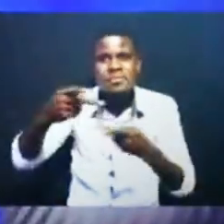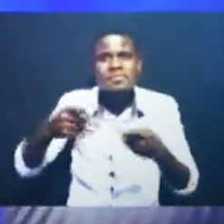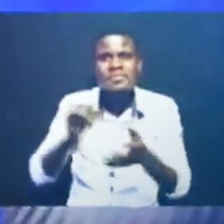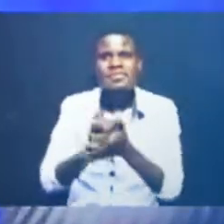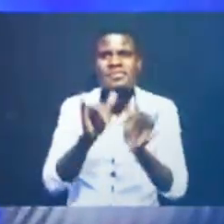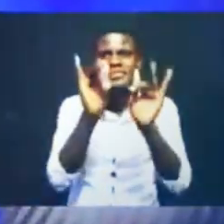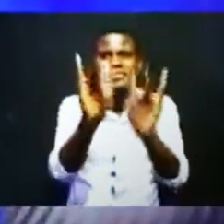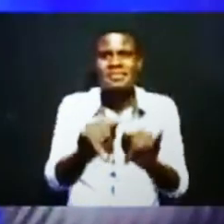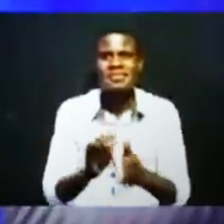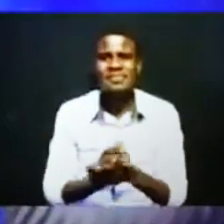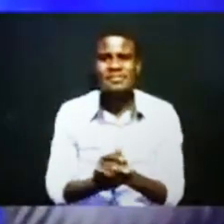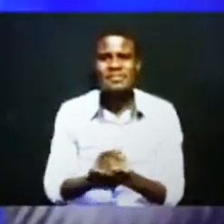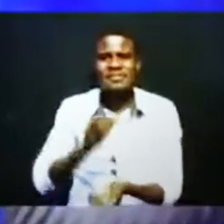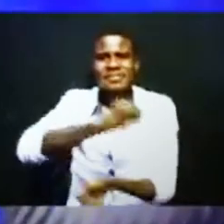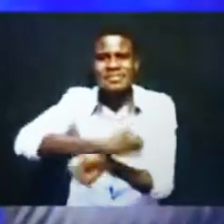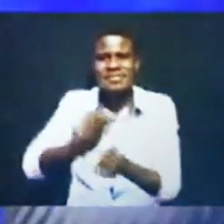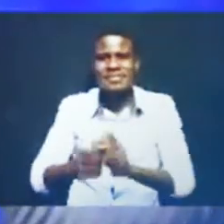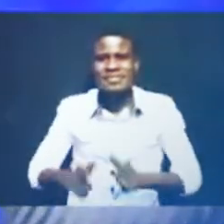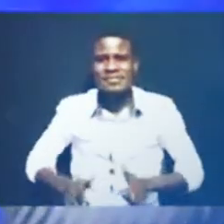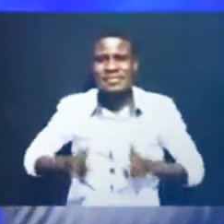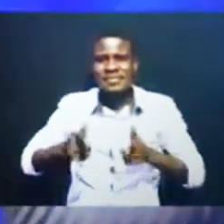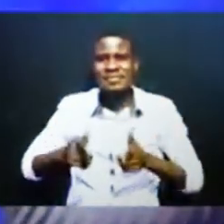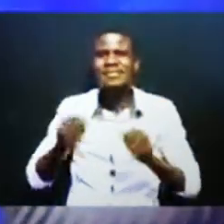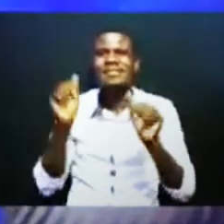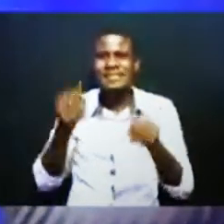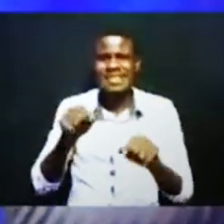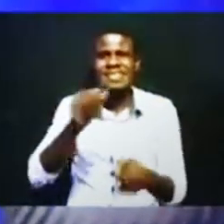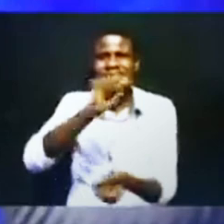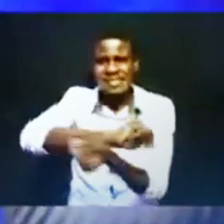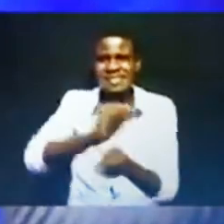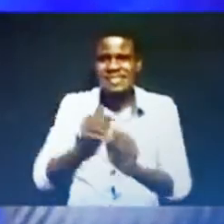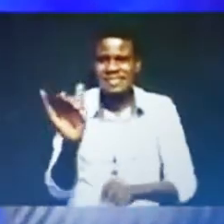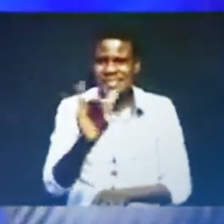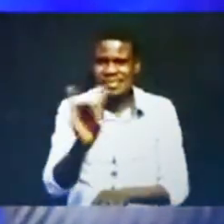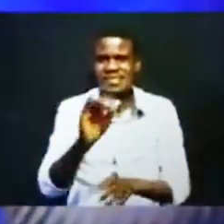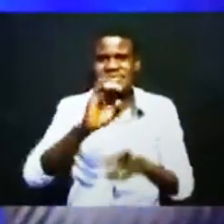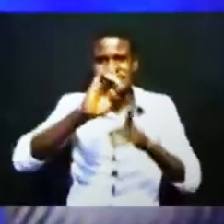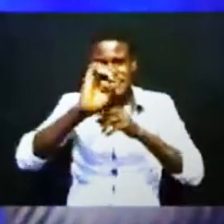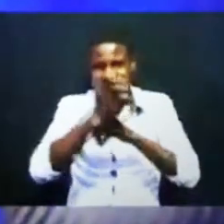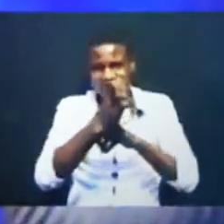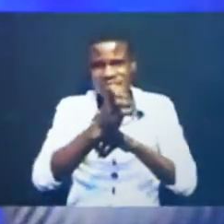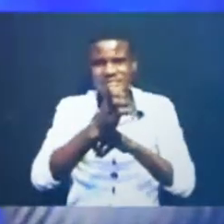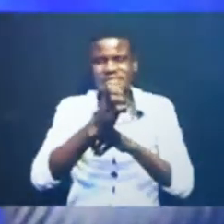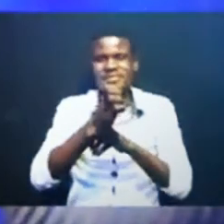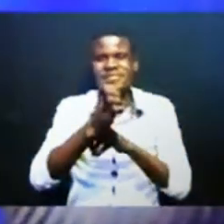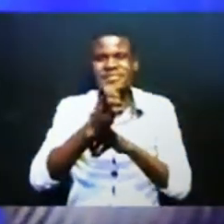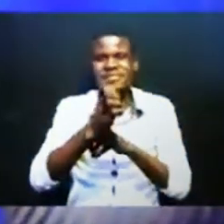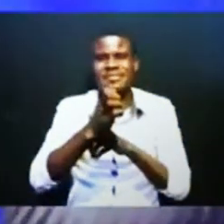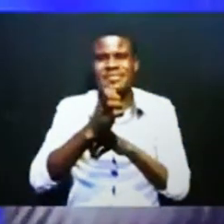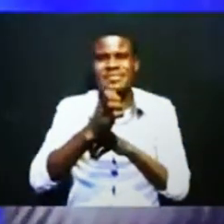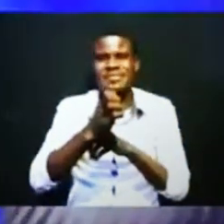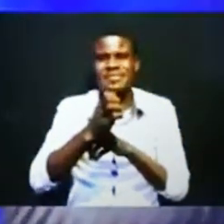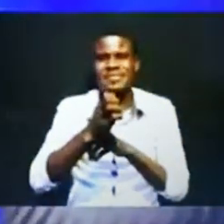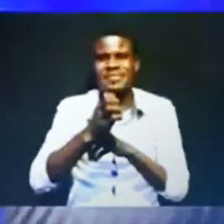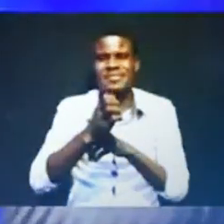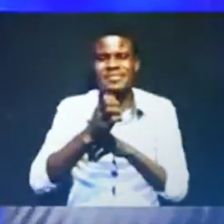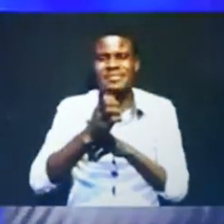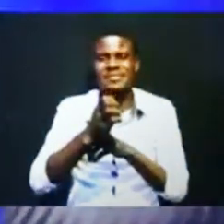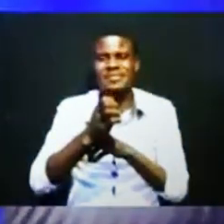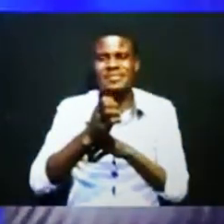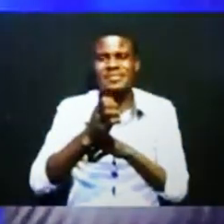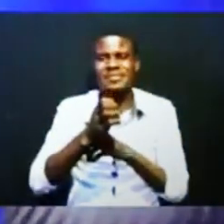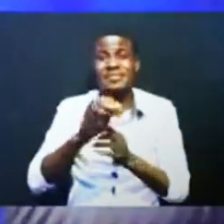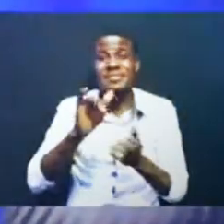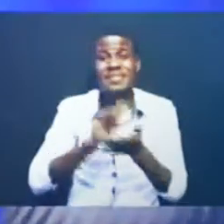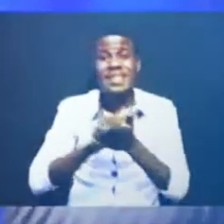A changed life can change environment. Too. That is why we are paying